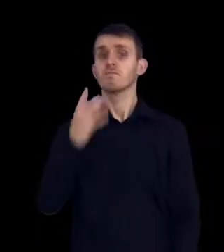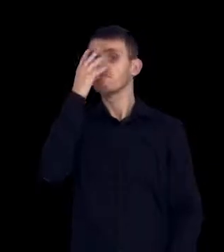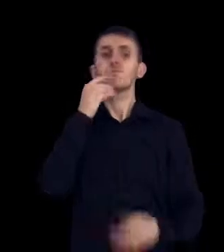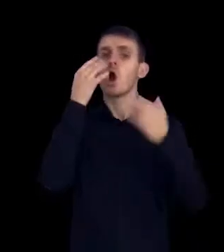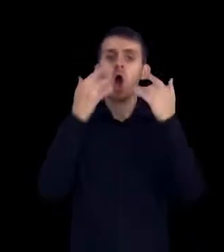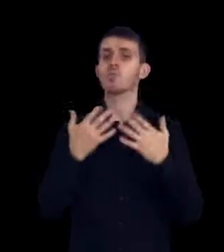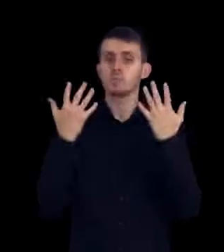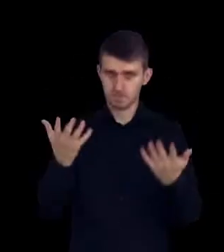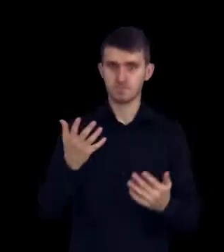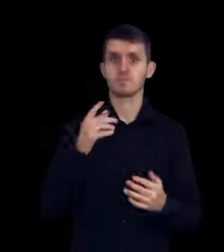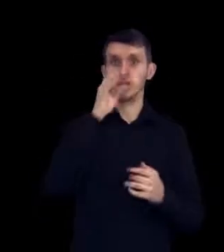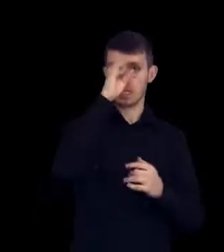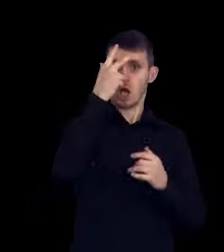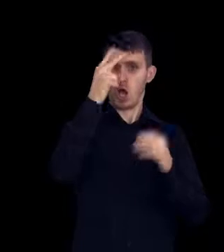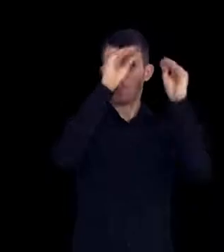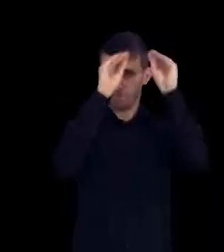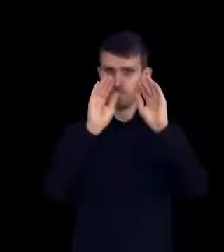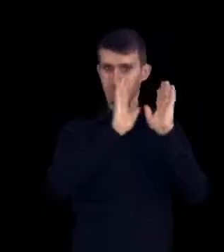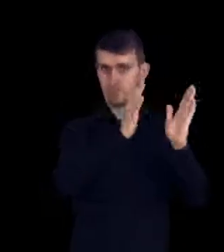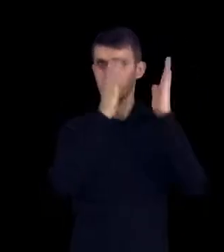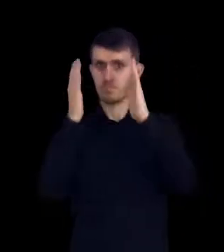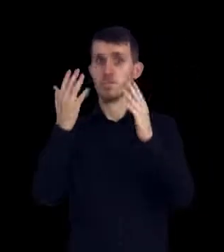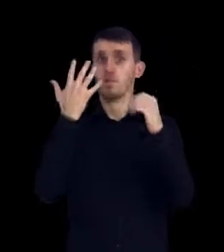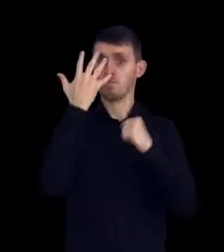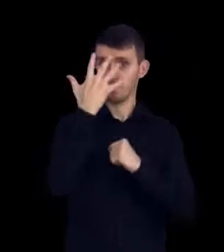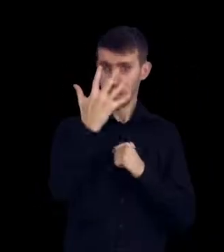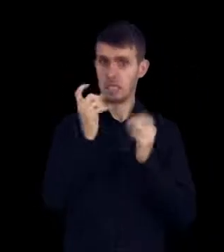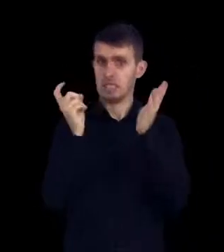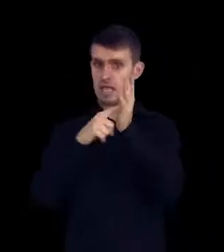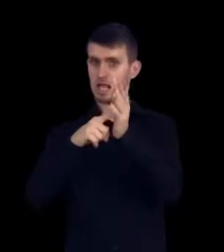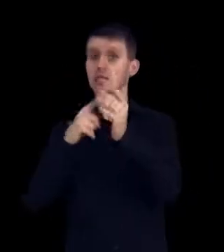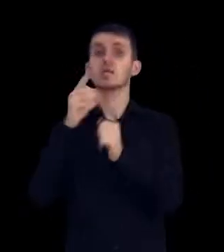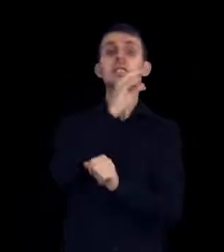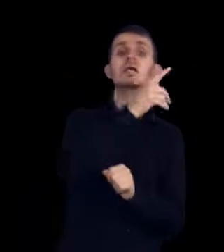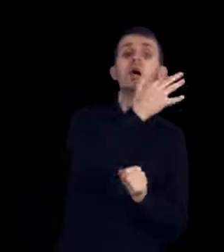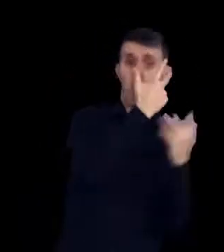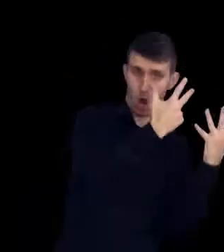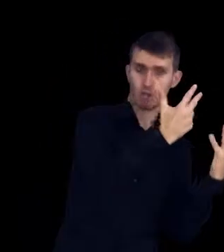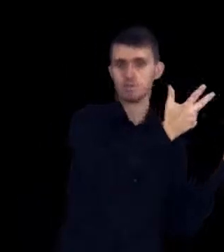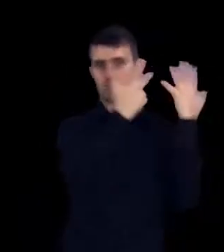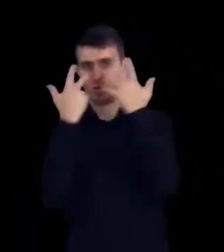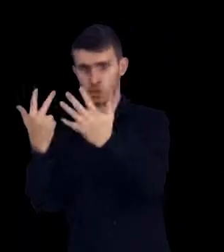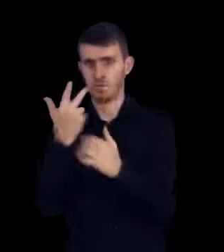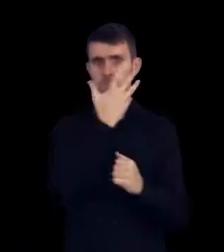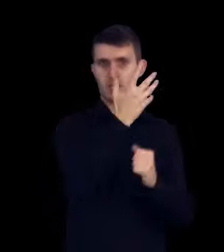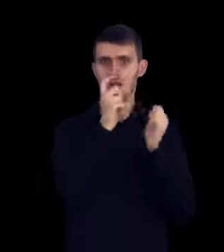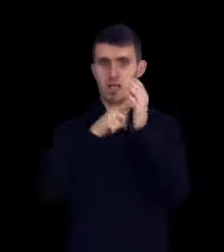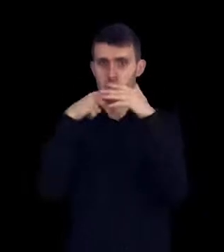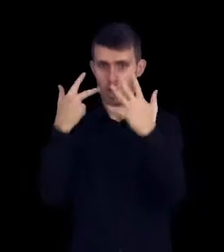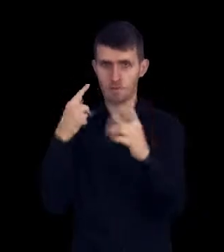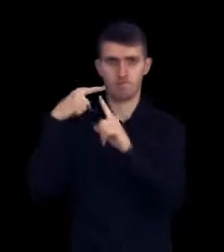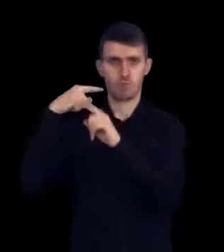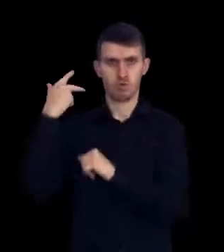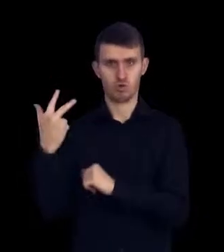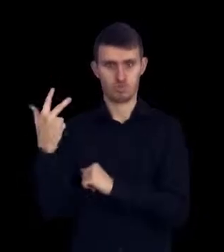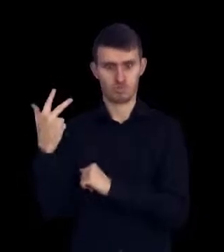5 x 8 5 x 8 + 3+ 3 same